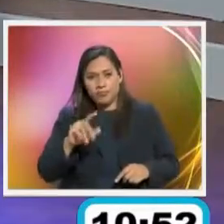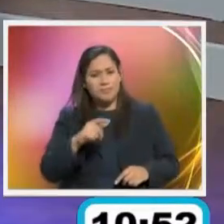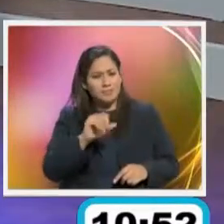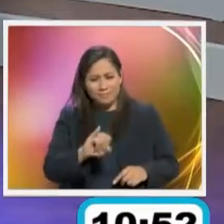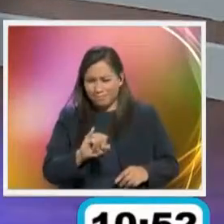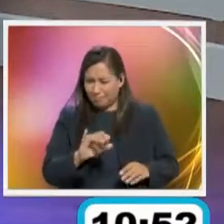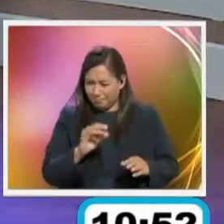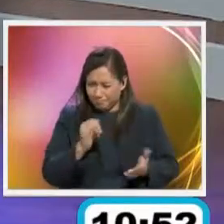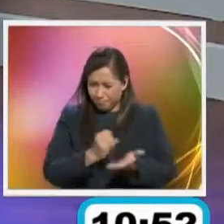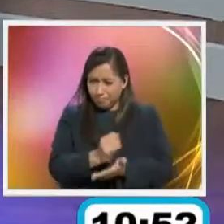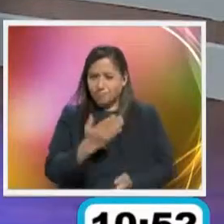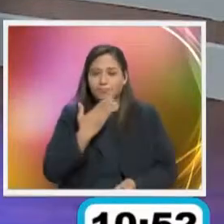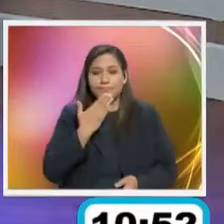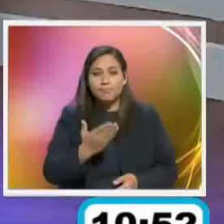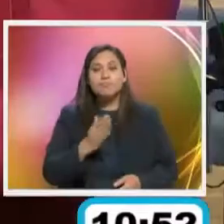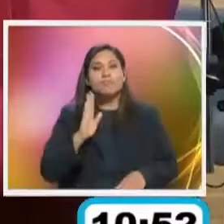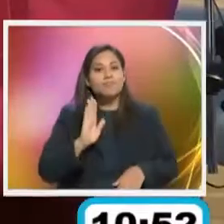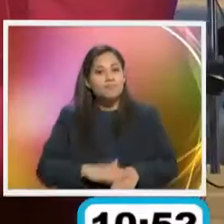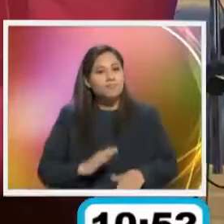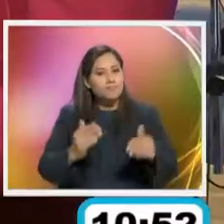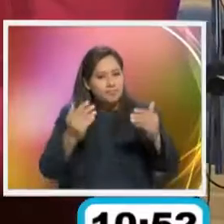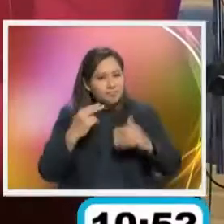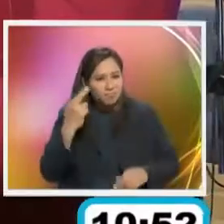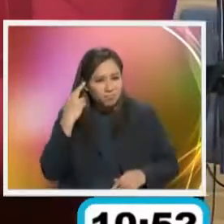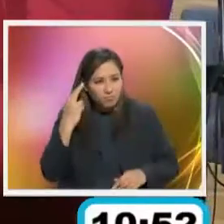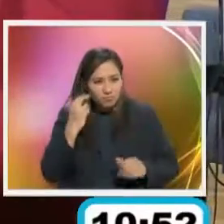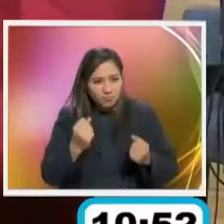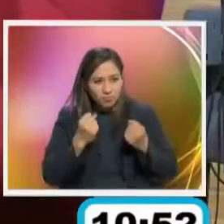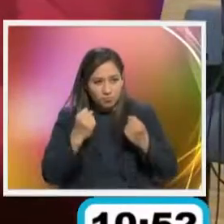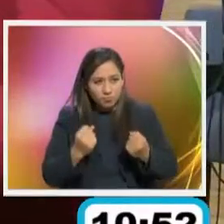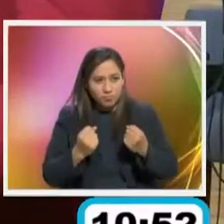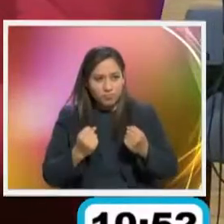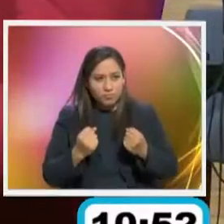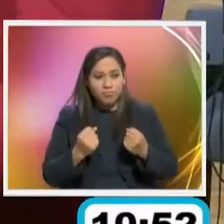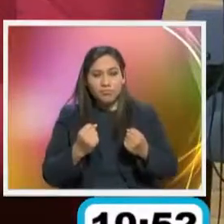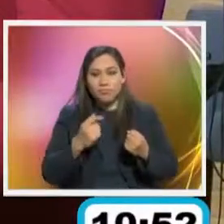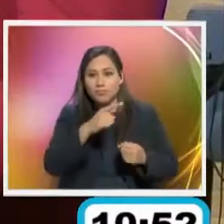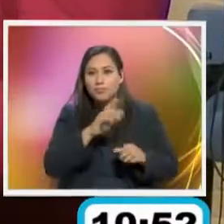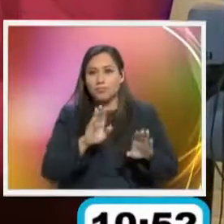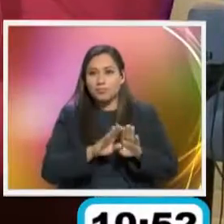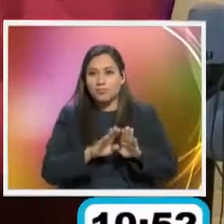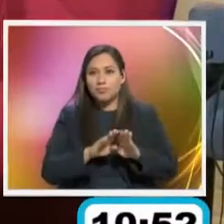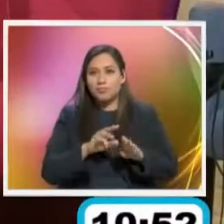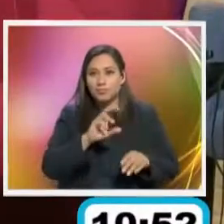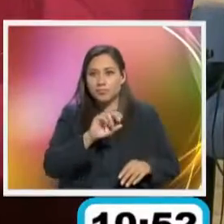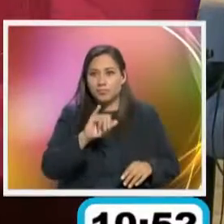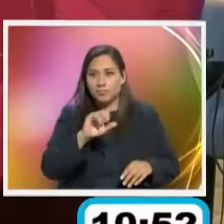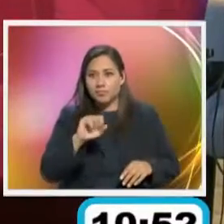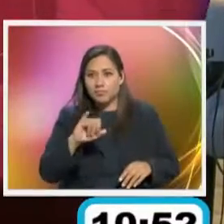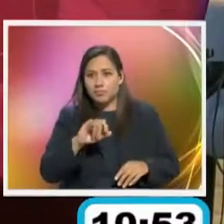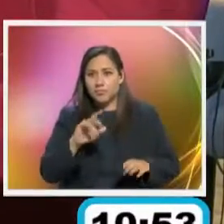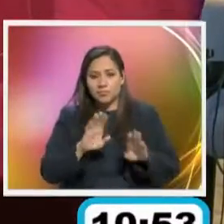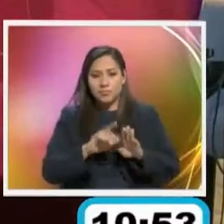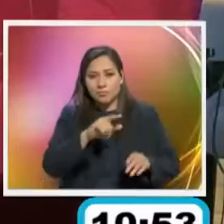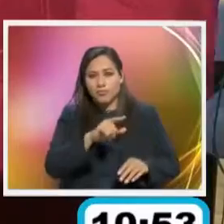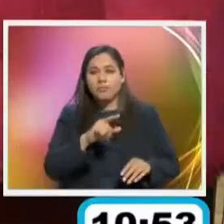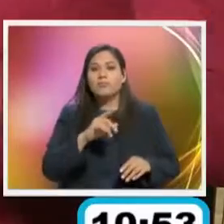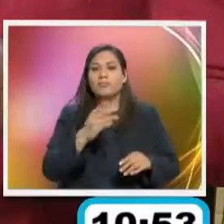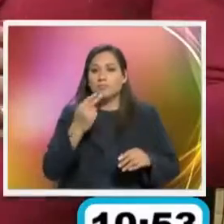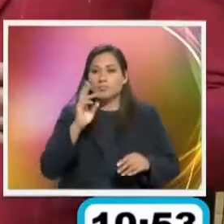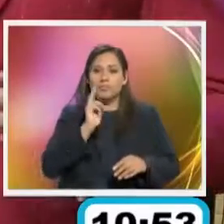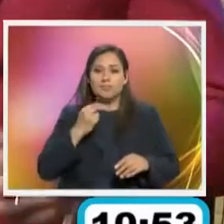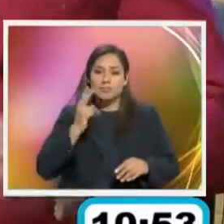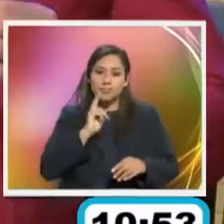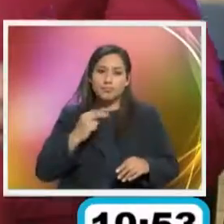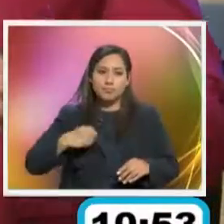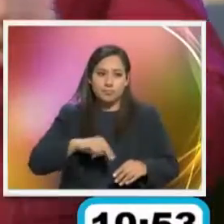nos lleva a una cosa más ruidosa. Ruidosa, noisy. Noisy? Noisy, noisy. Let's get this loud. Vamos a